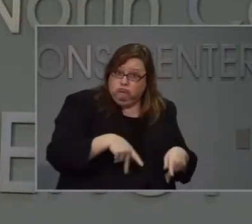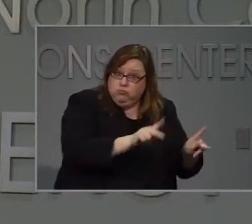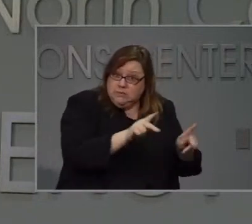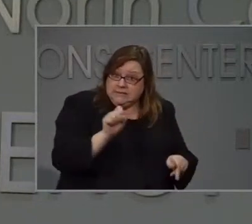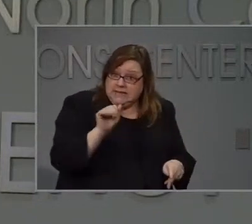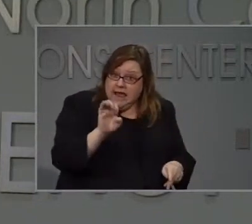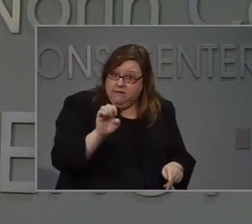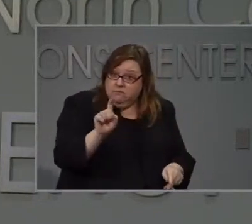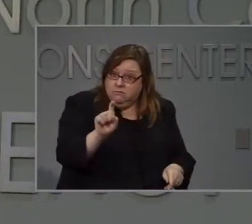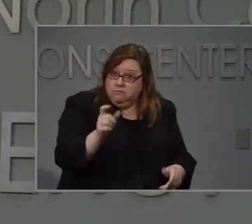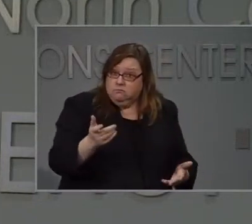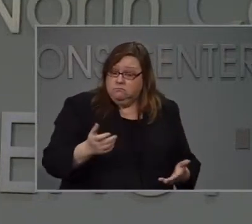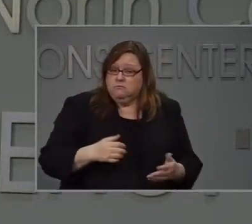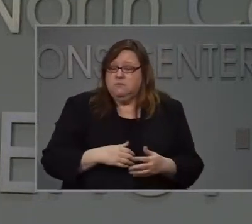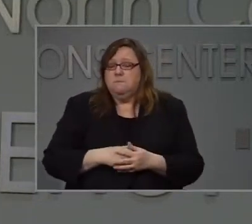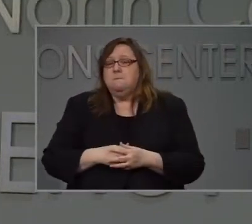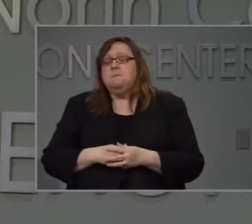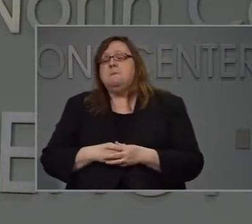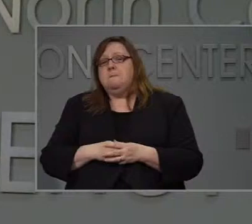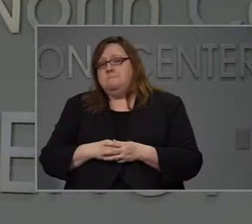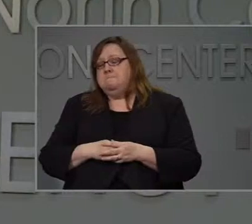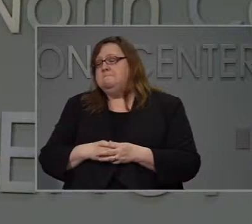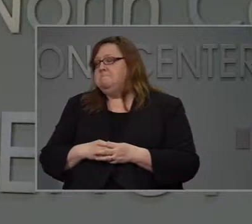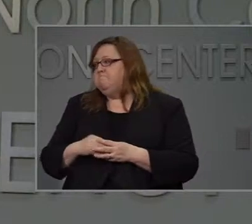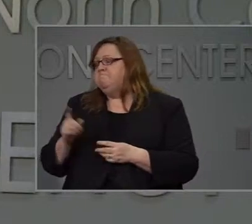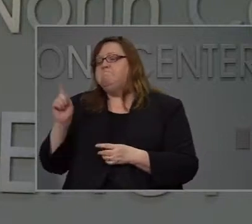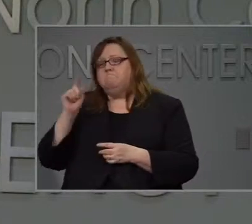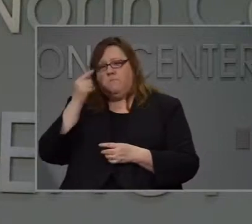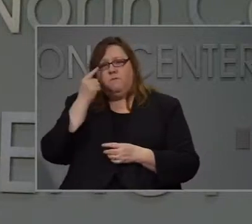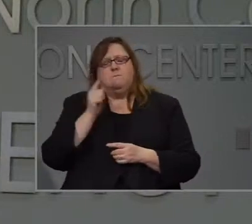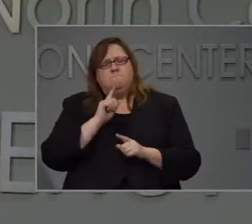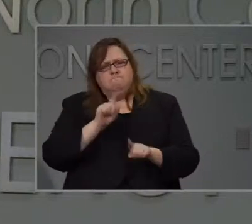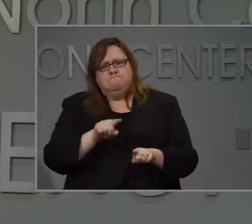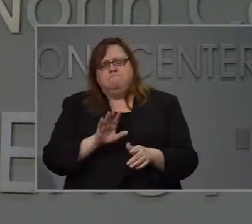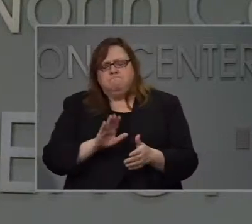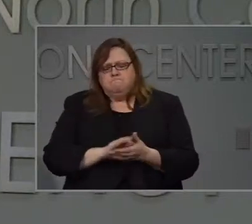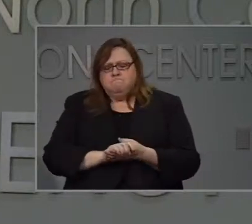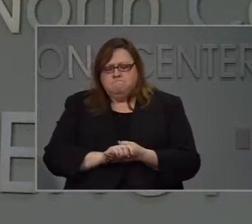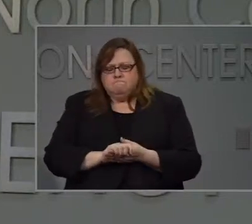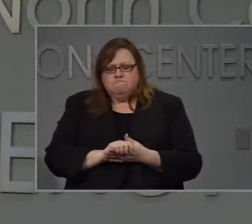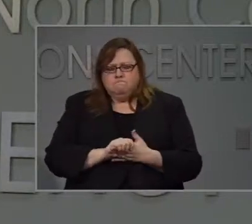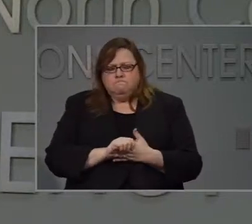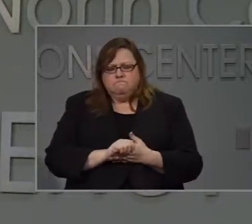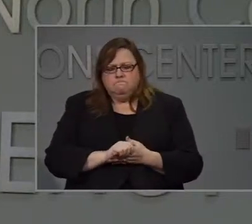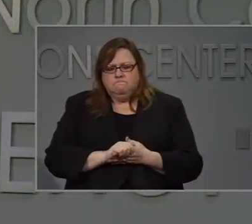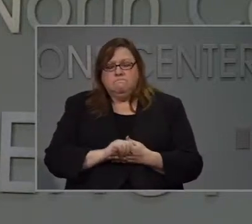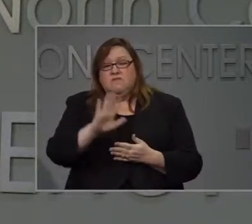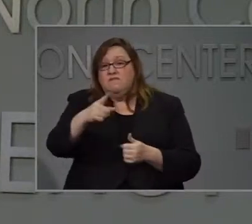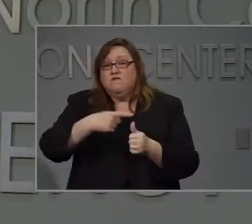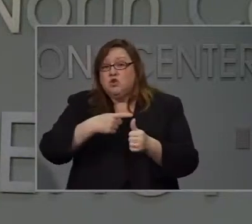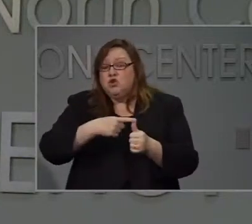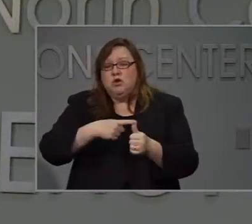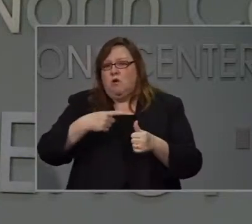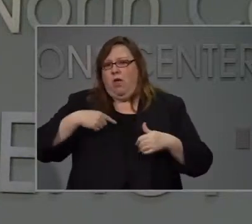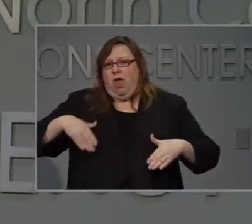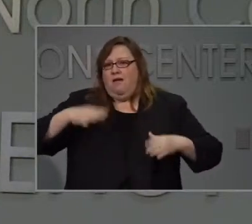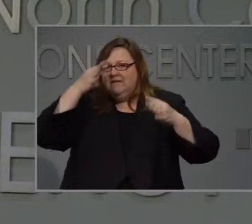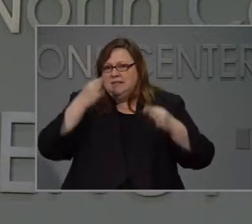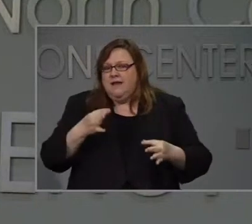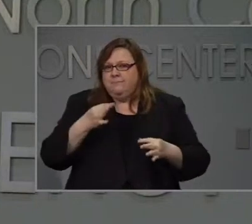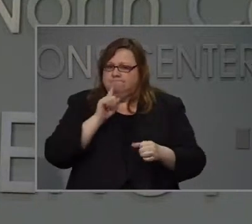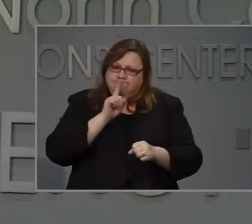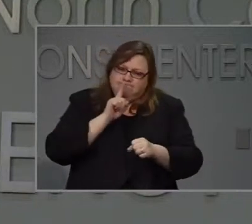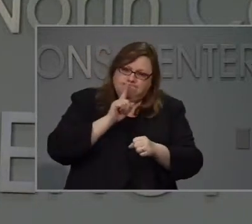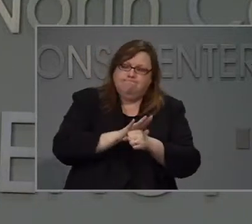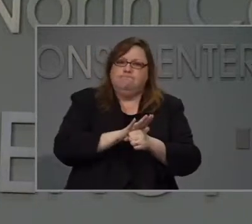safe? Well, first, we'd have to decide whether we will enter into phase 2 on that